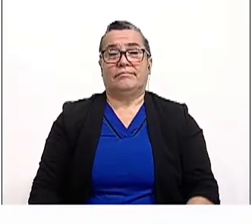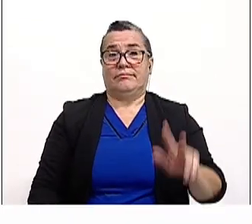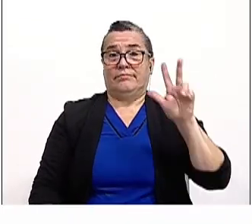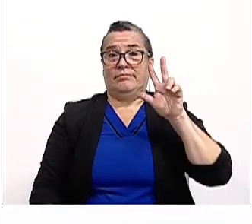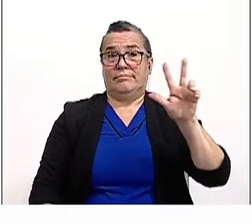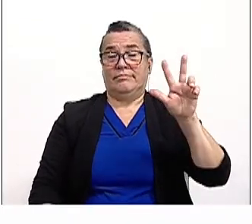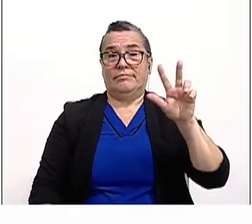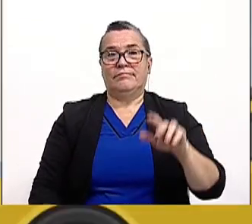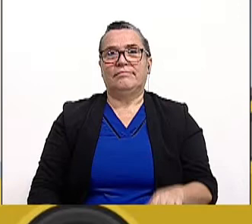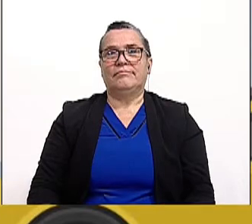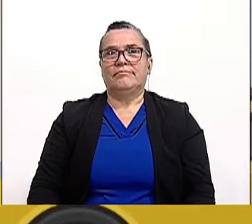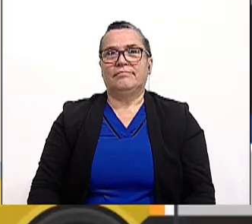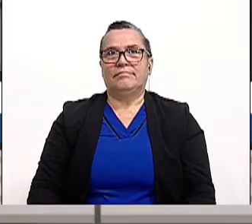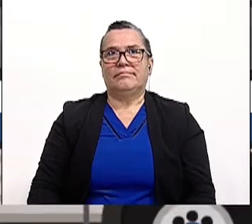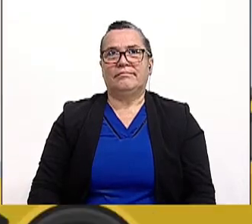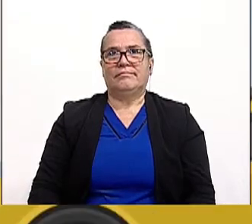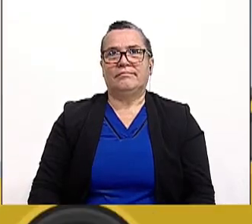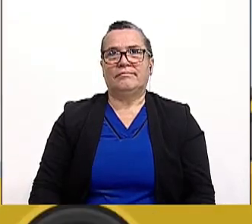3.